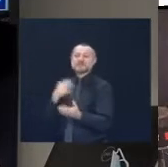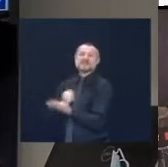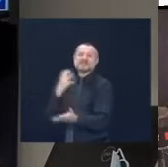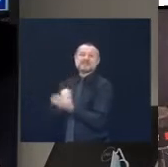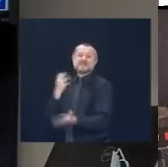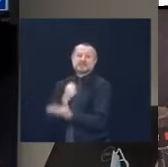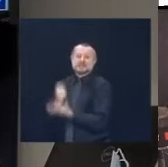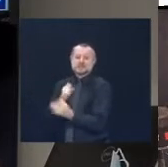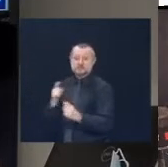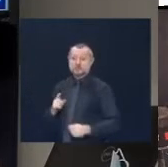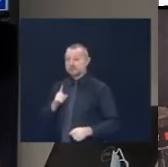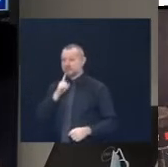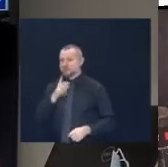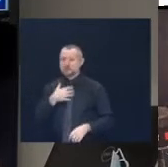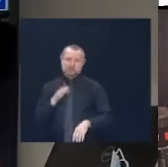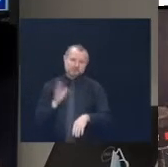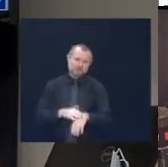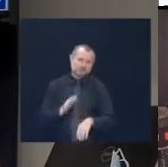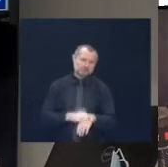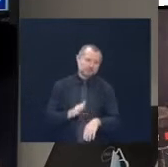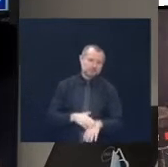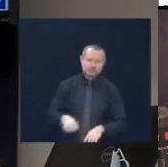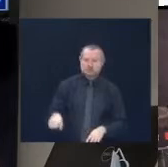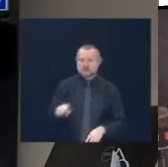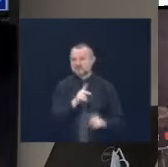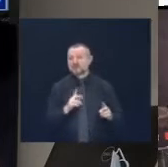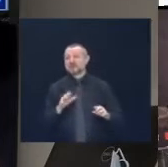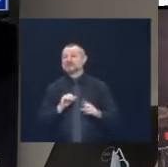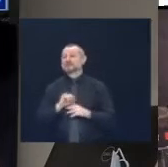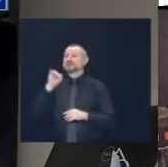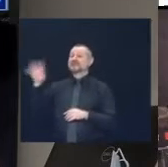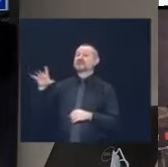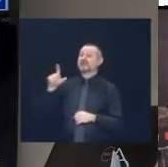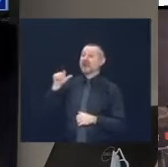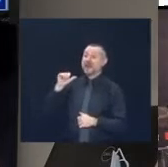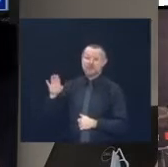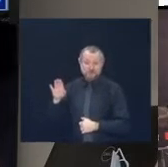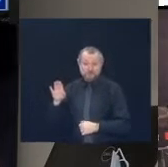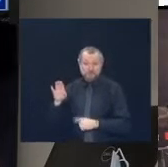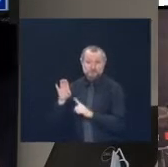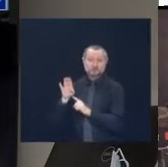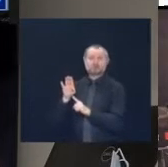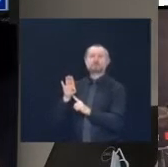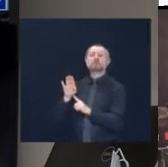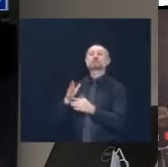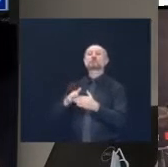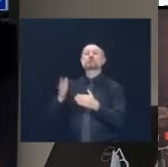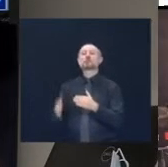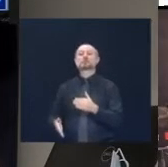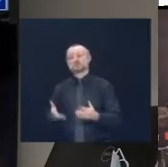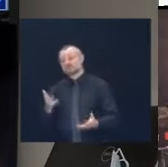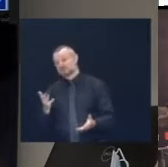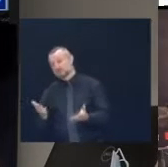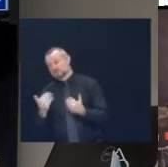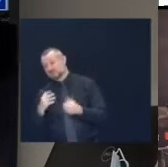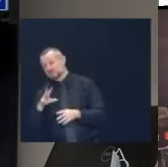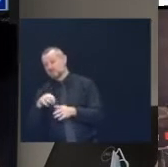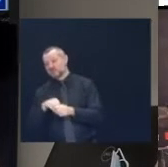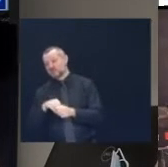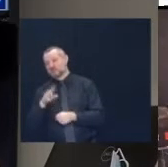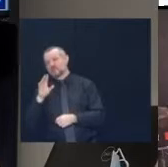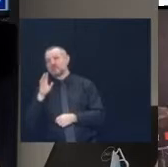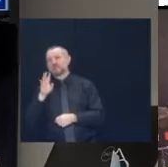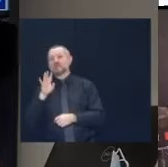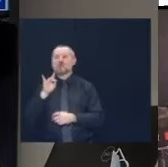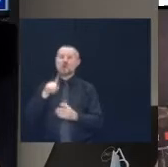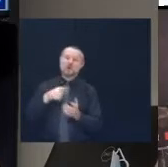from fox out to a lab you're still getting it back the vast majority within 48 hours or 72